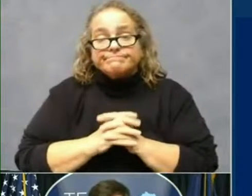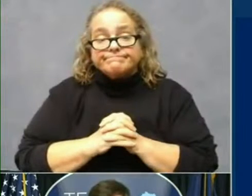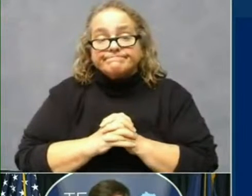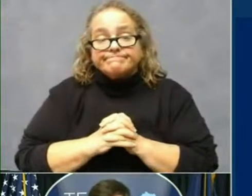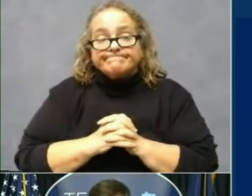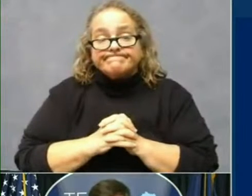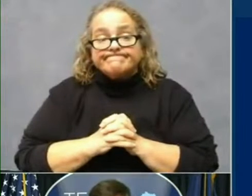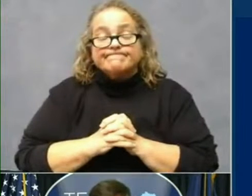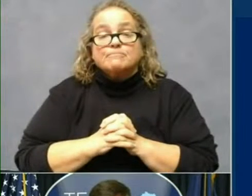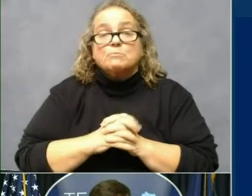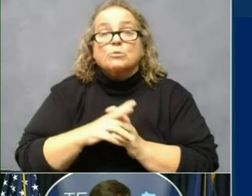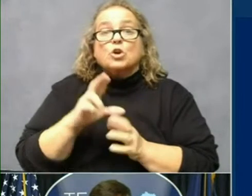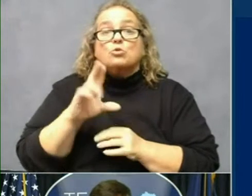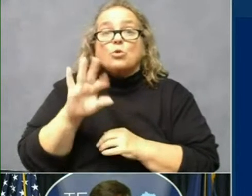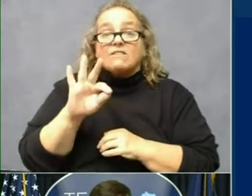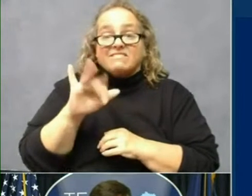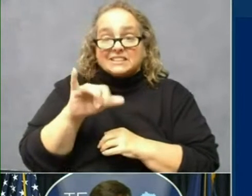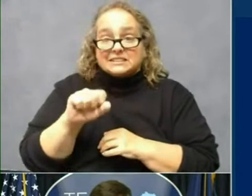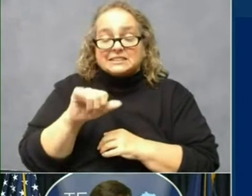Rufus is a special person.